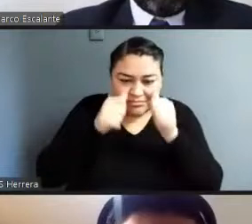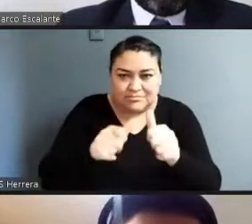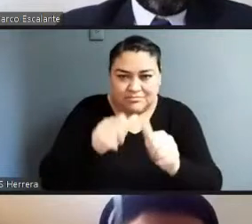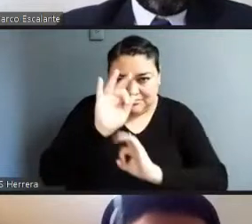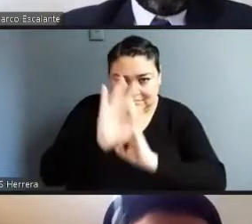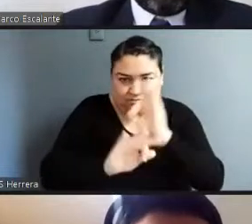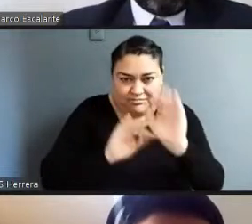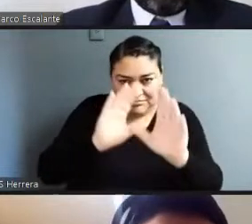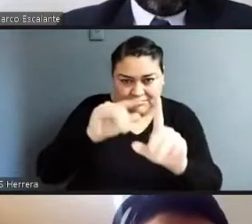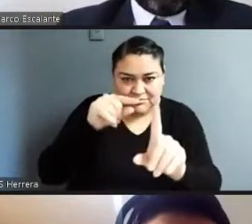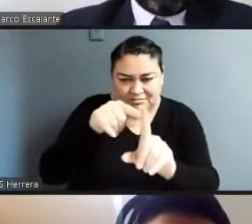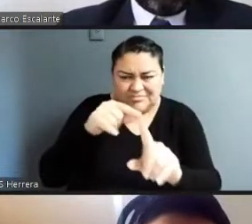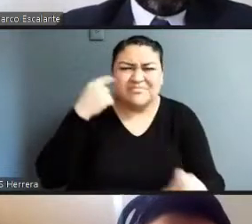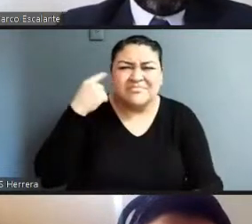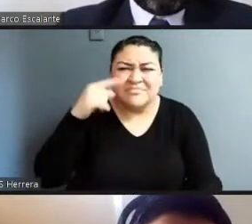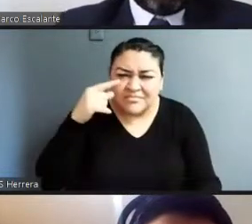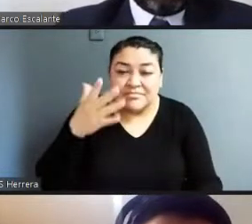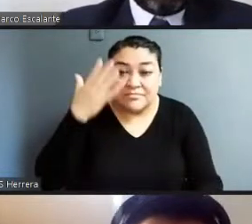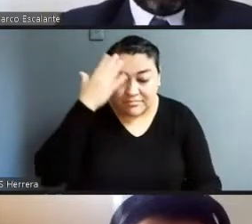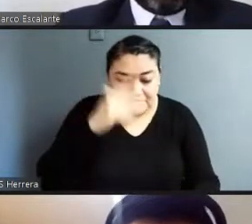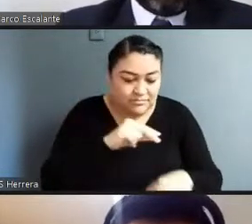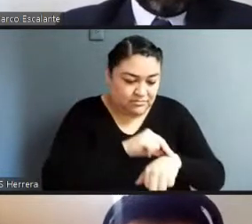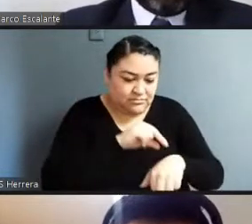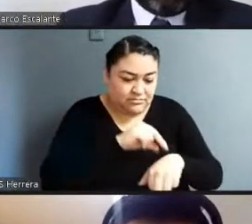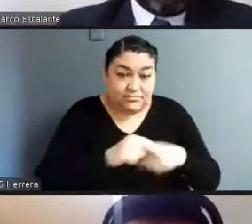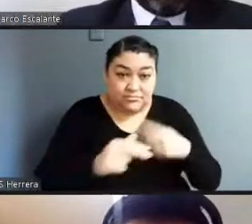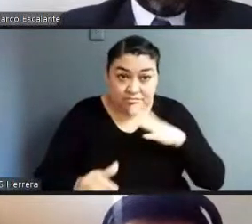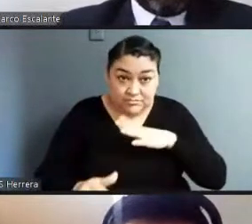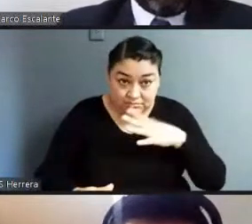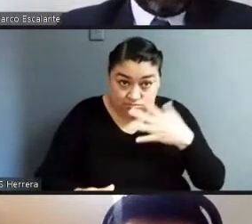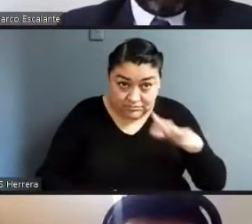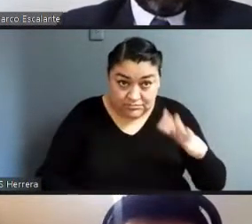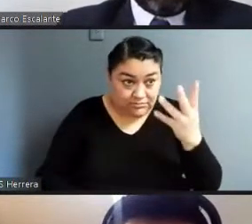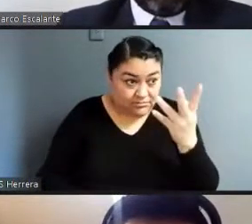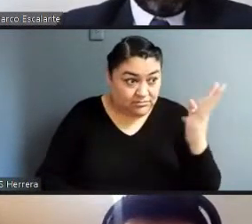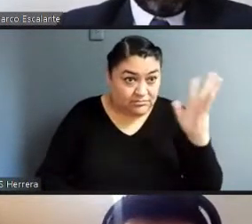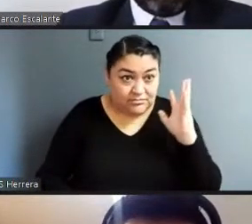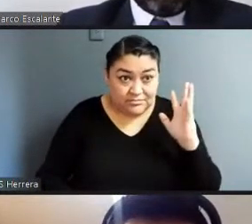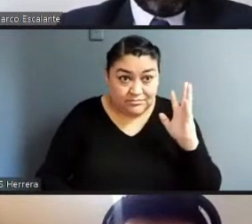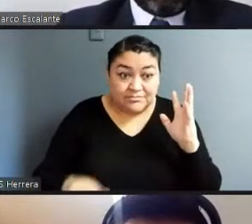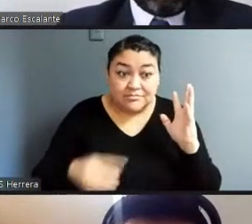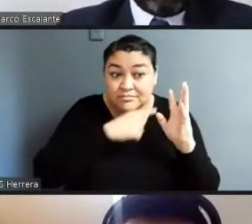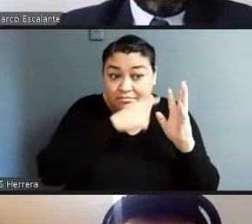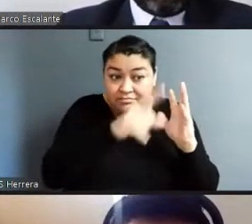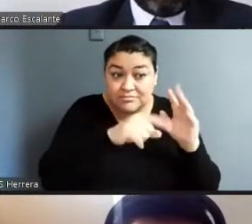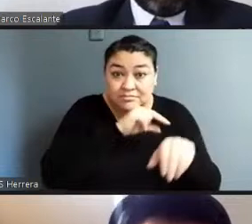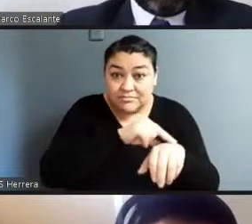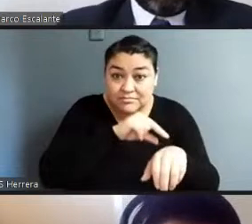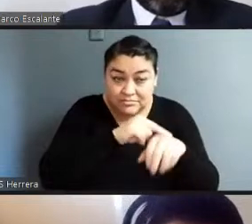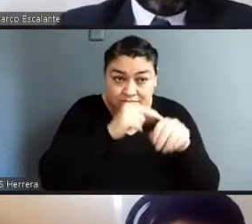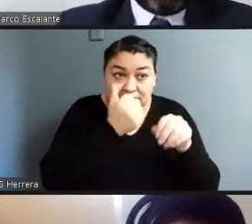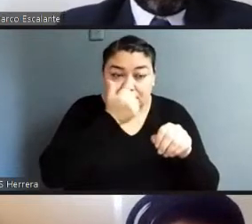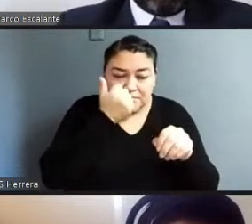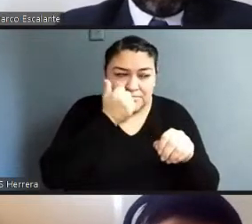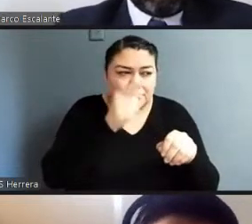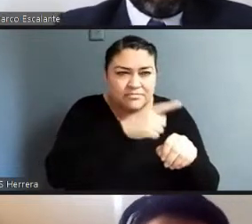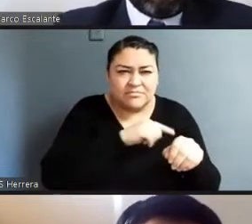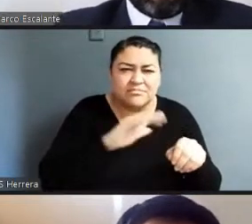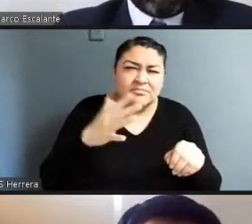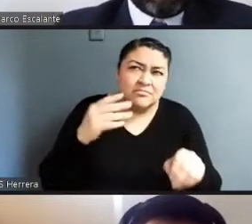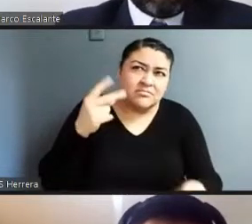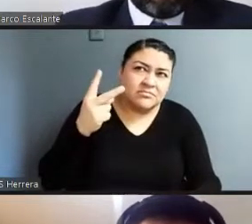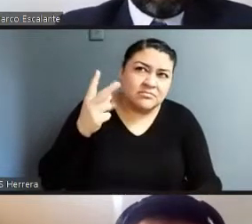as the target of our training. This is so that in the end, a good general practitioner can prevent